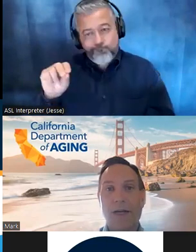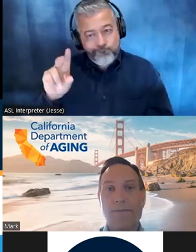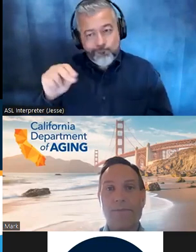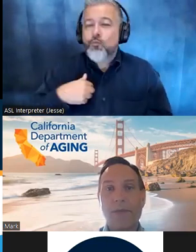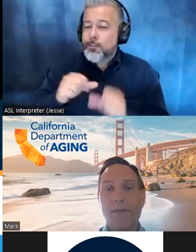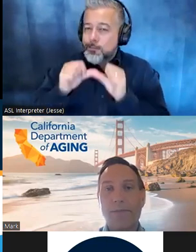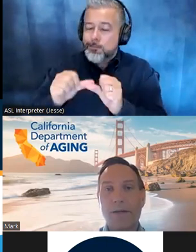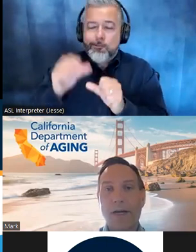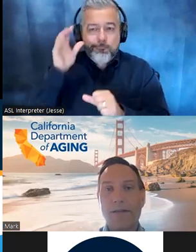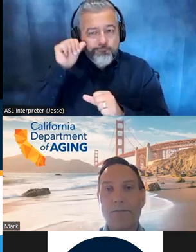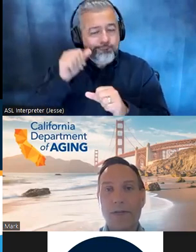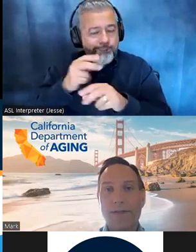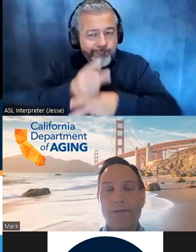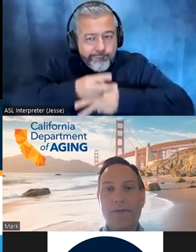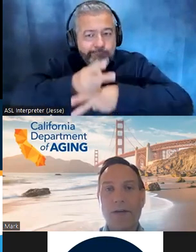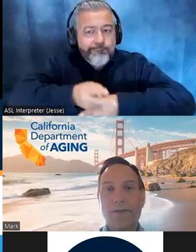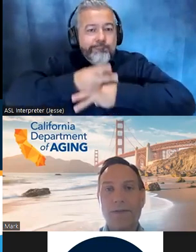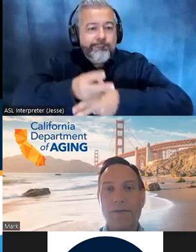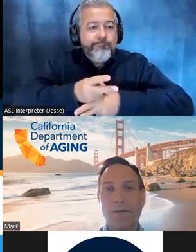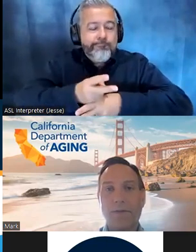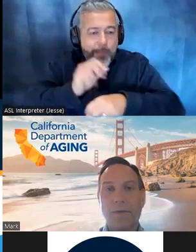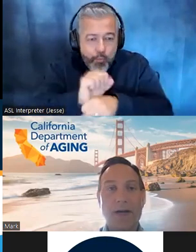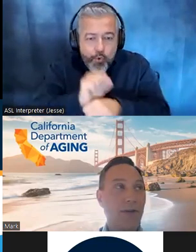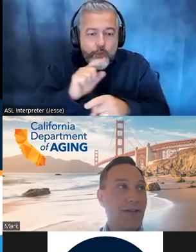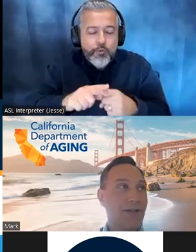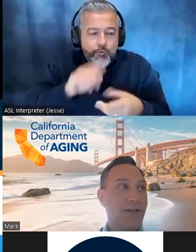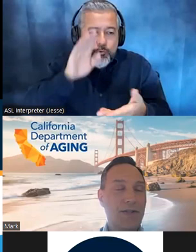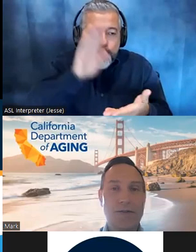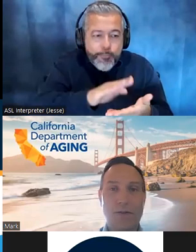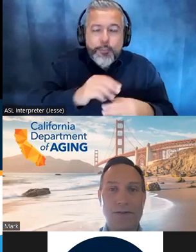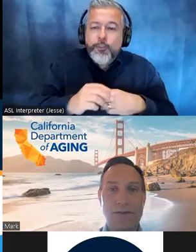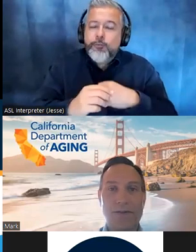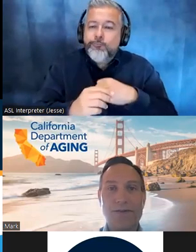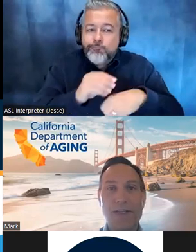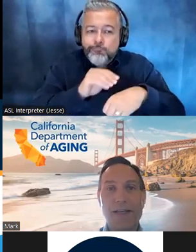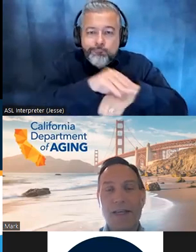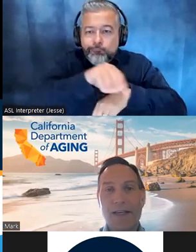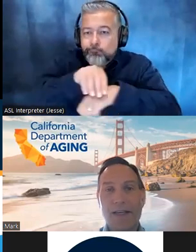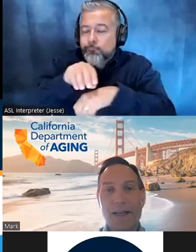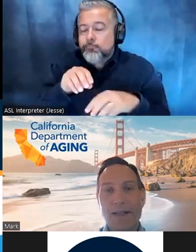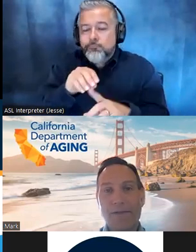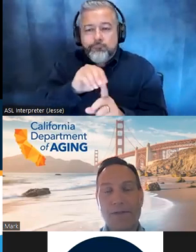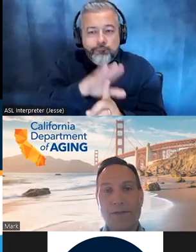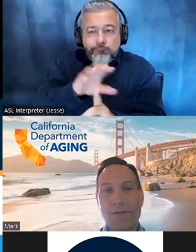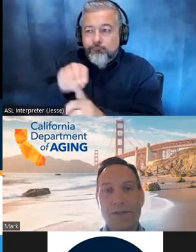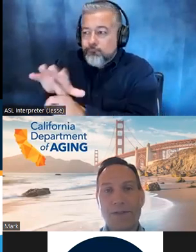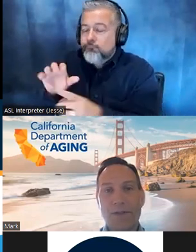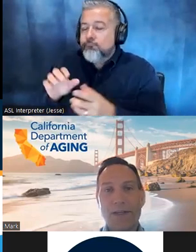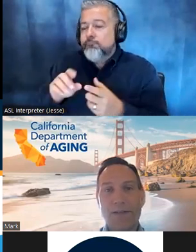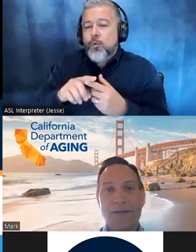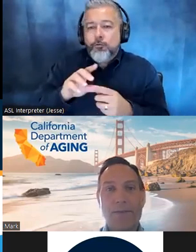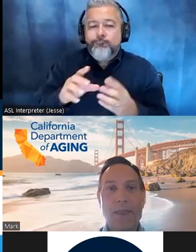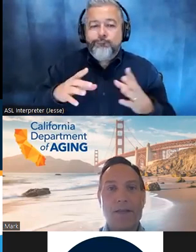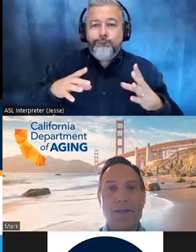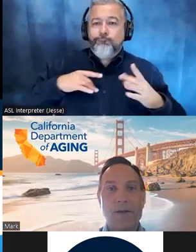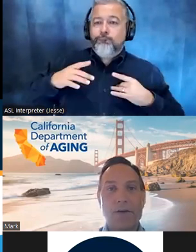to minimize risk of the virus to vulnerable populations, such as older adults and individuals with